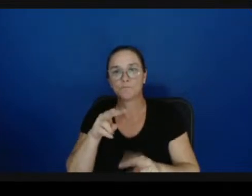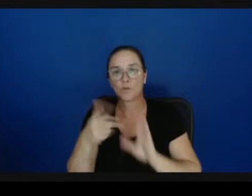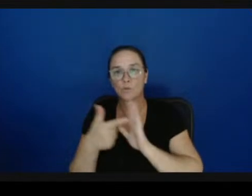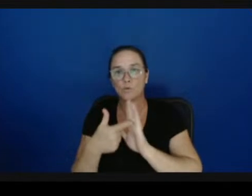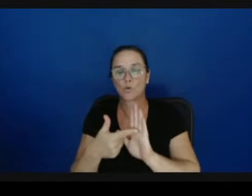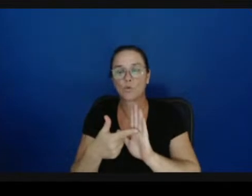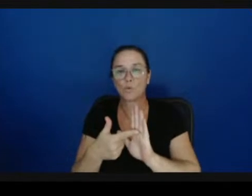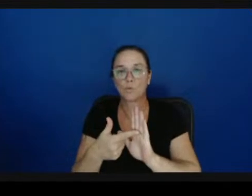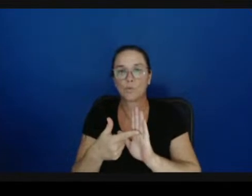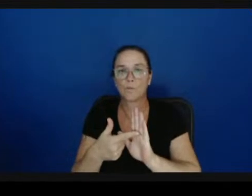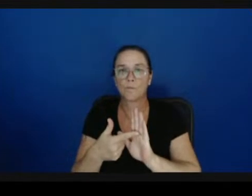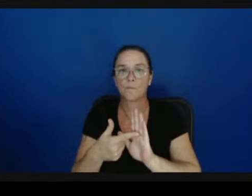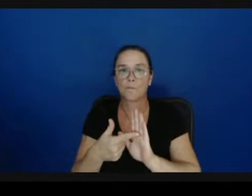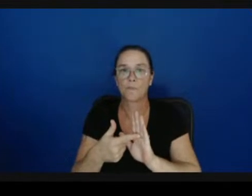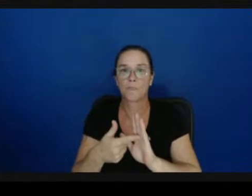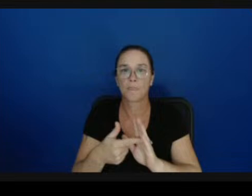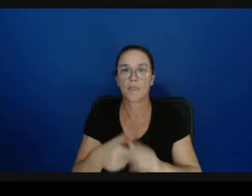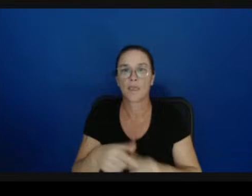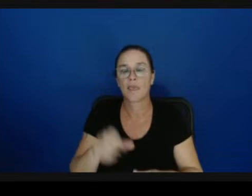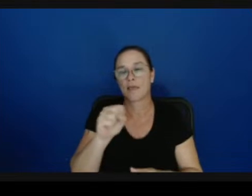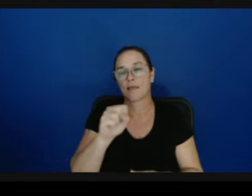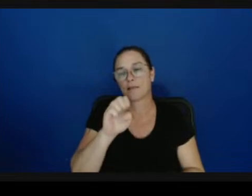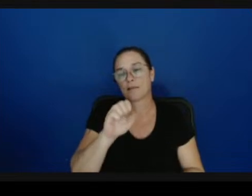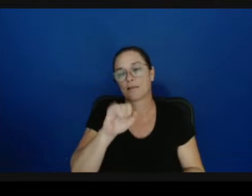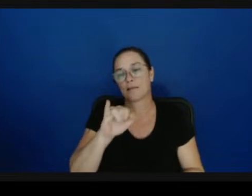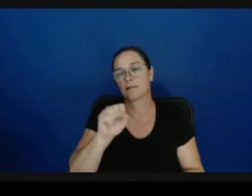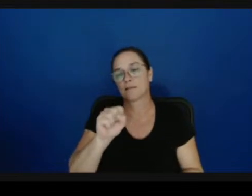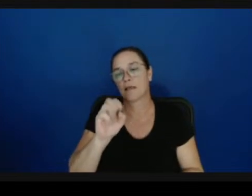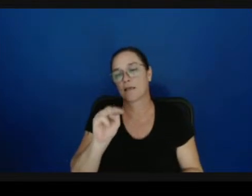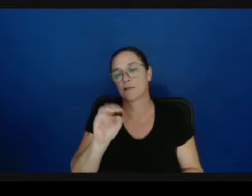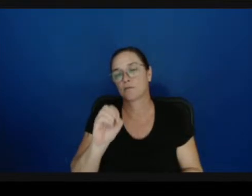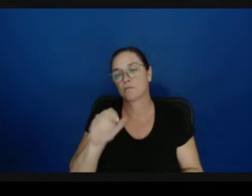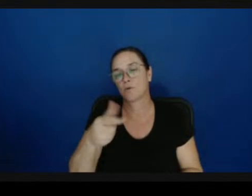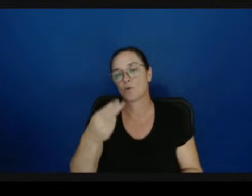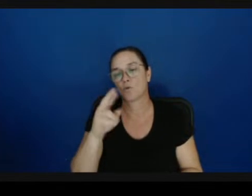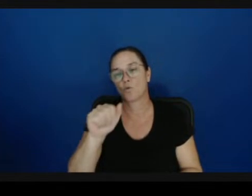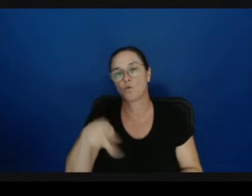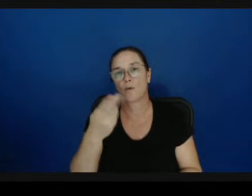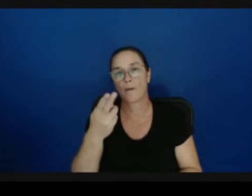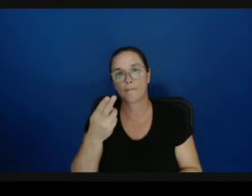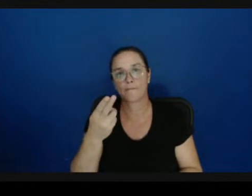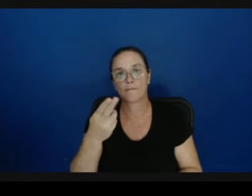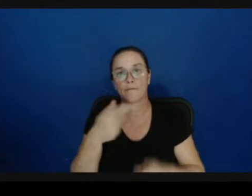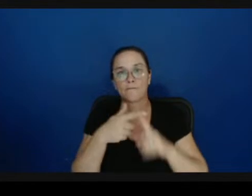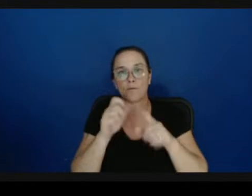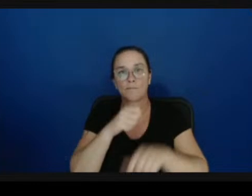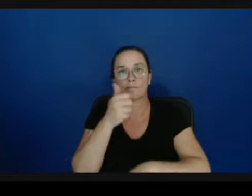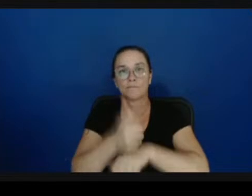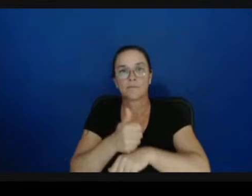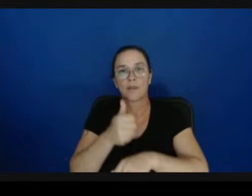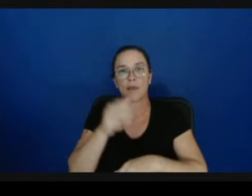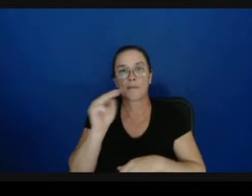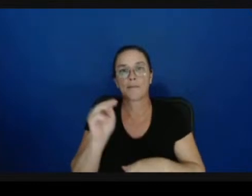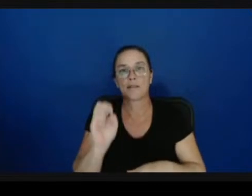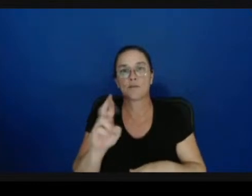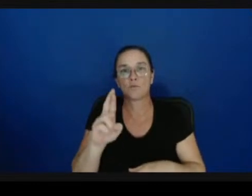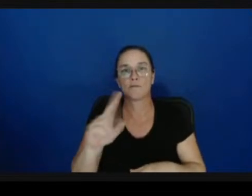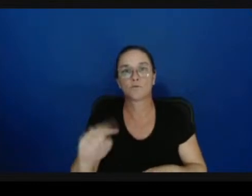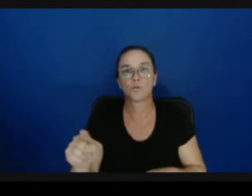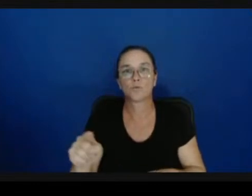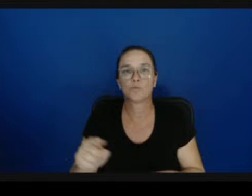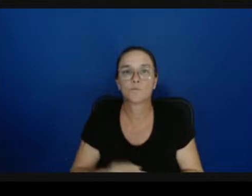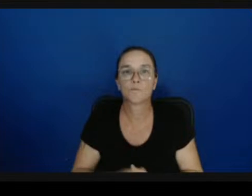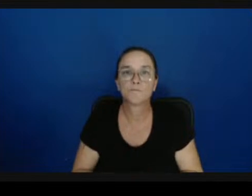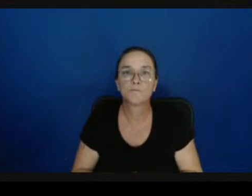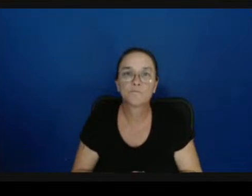the seismographs from stations on that Middle East Rift. This one's kind of Yohamo. I have